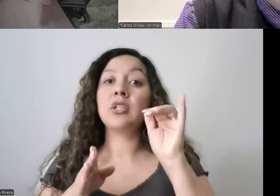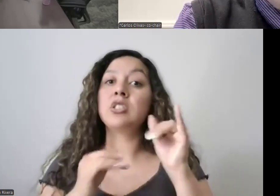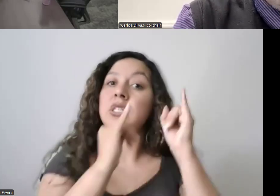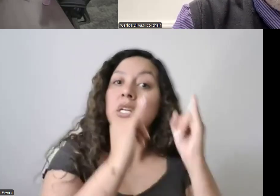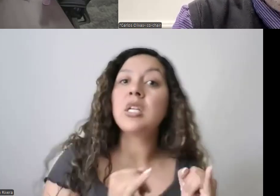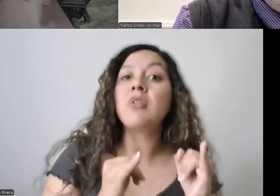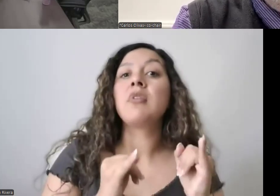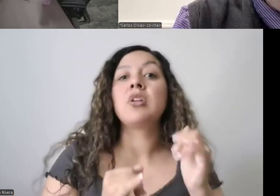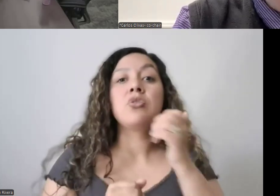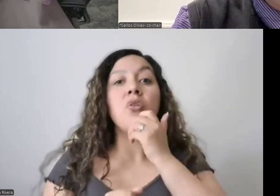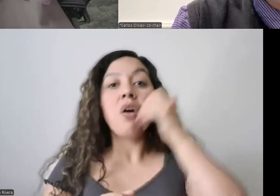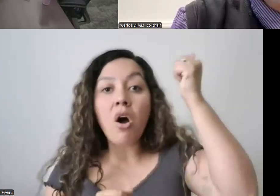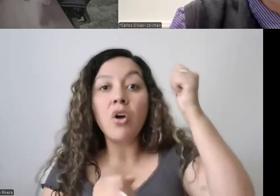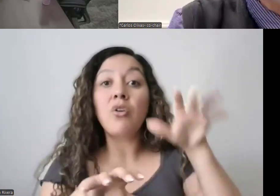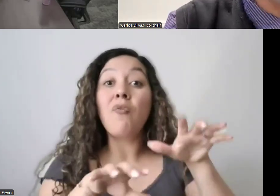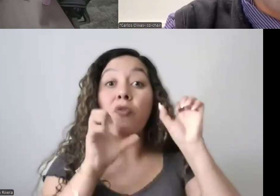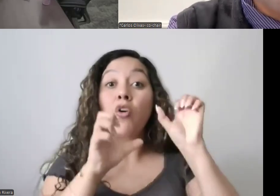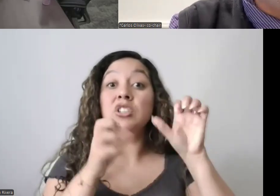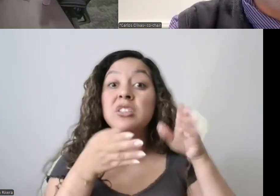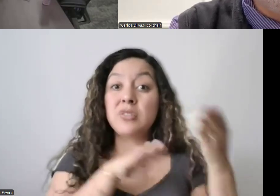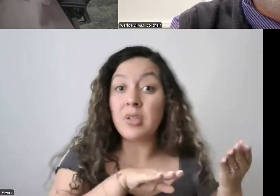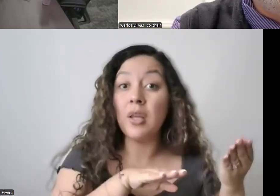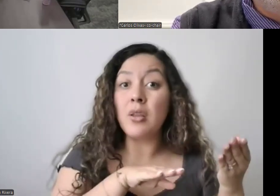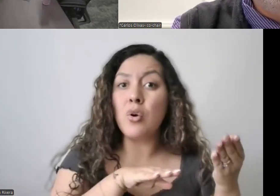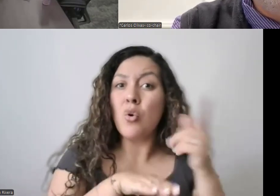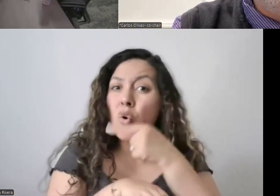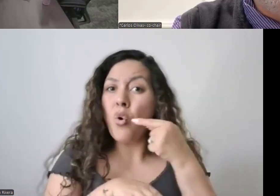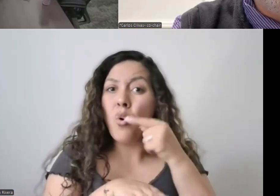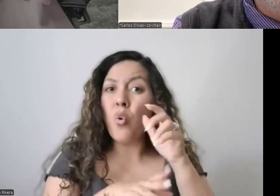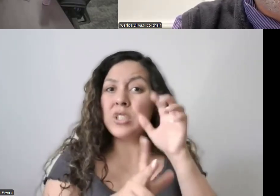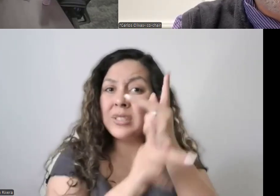frozen to death, who was catching them?